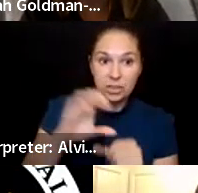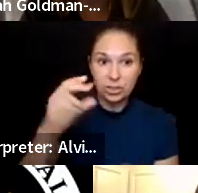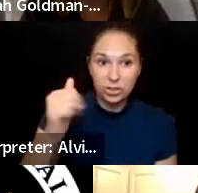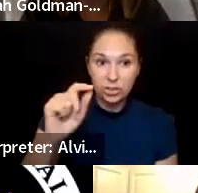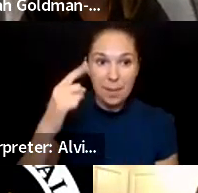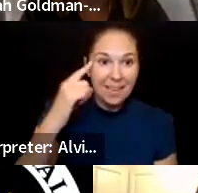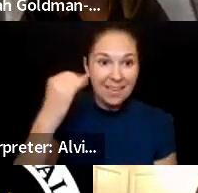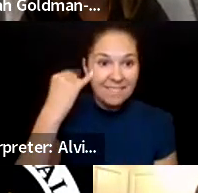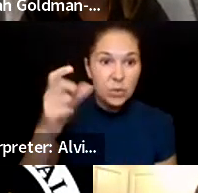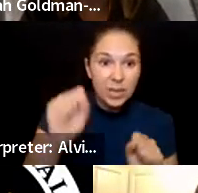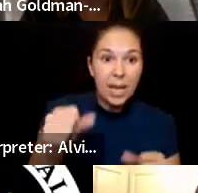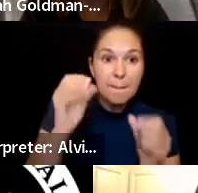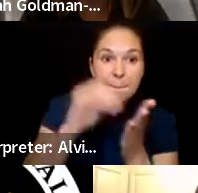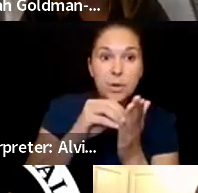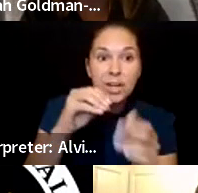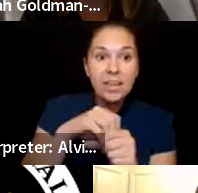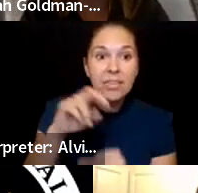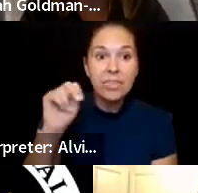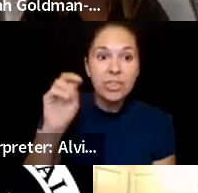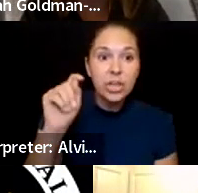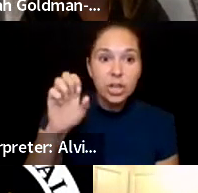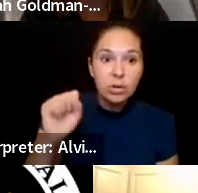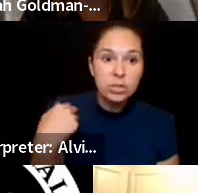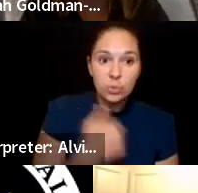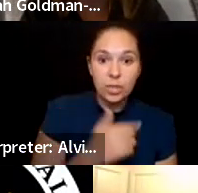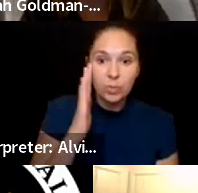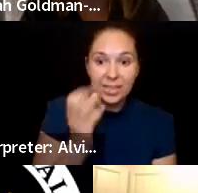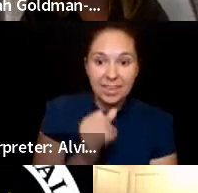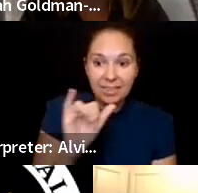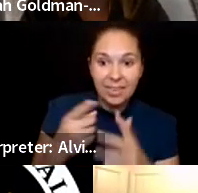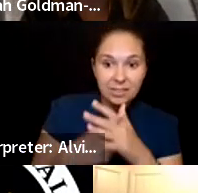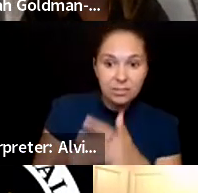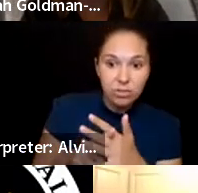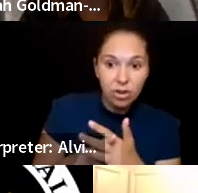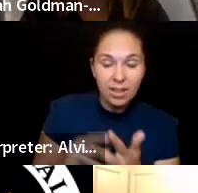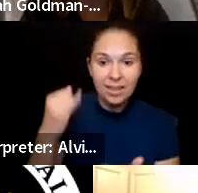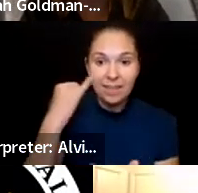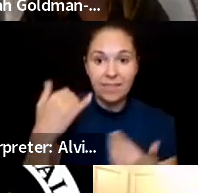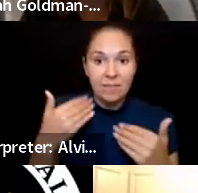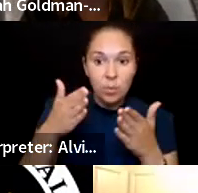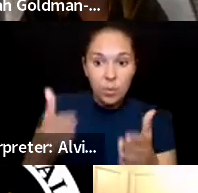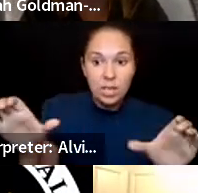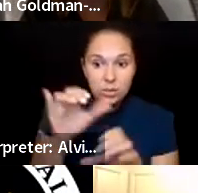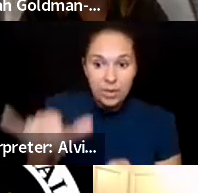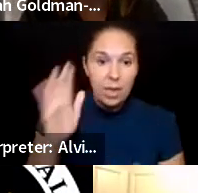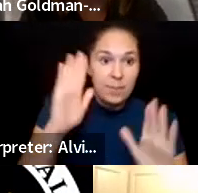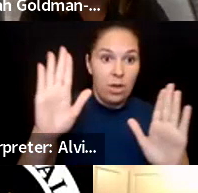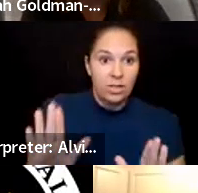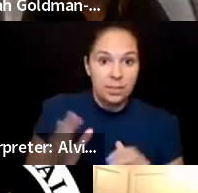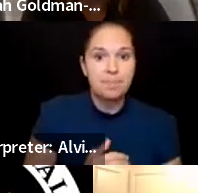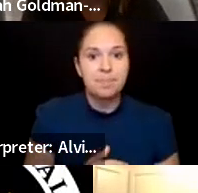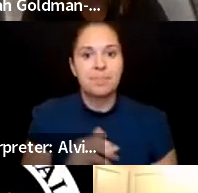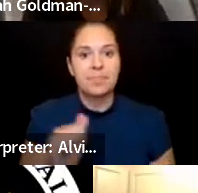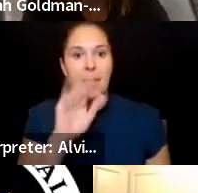put it somewhere in the little notes that we were gonna get it started, if there's a way to do that, that would be awesome.